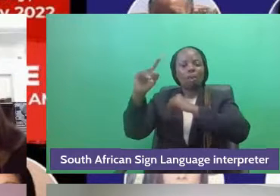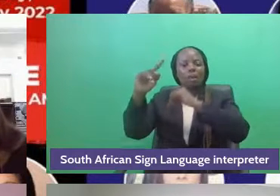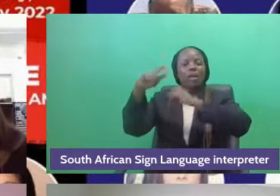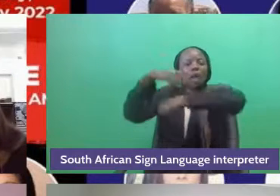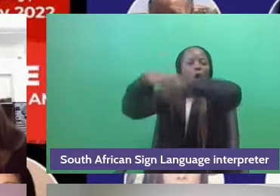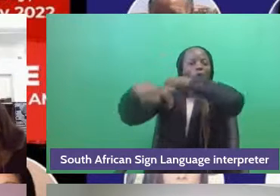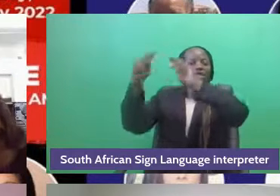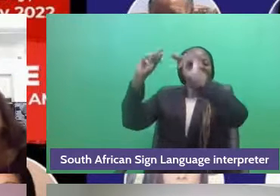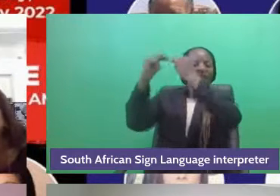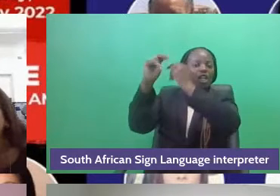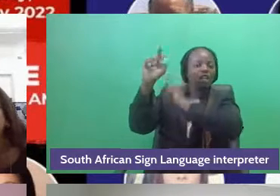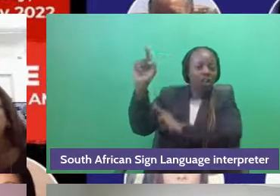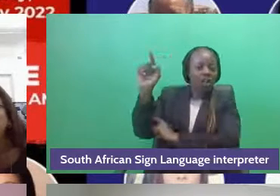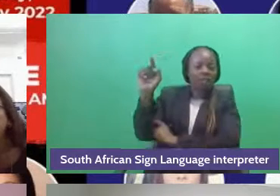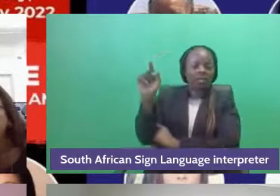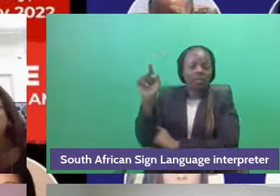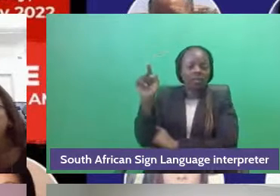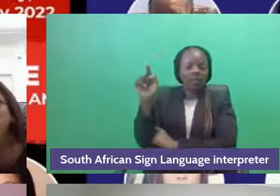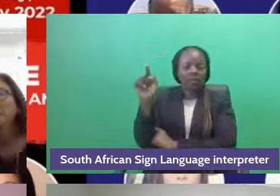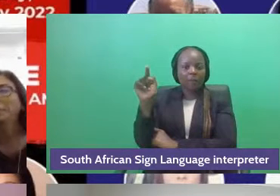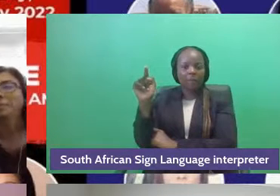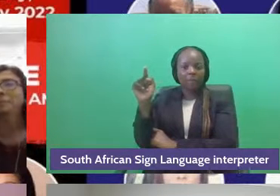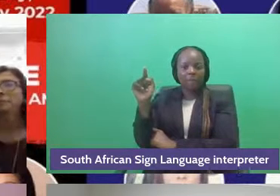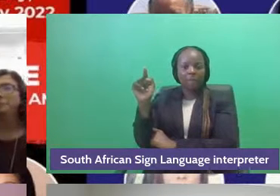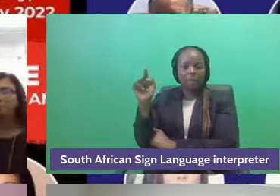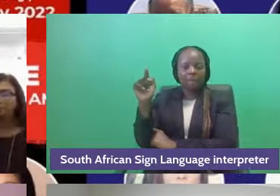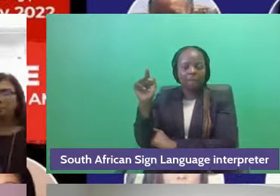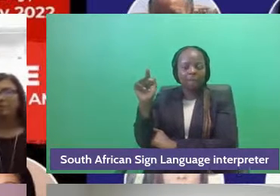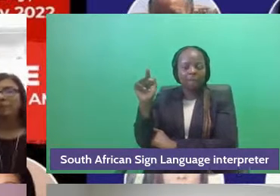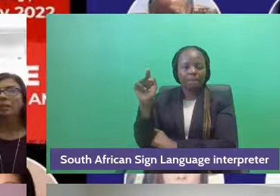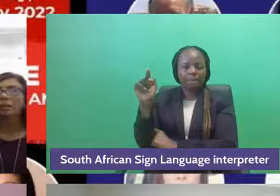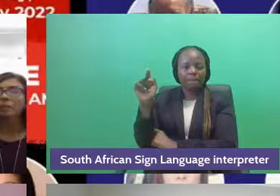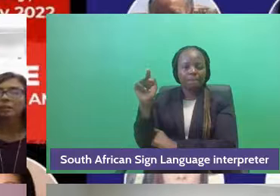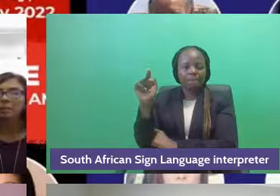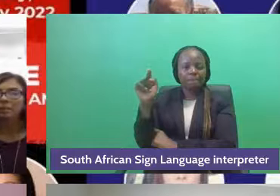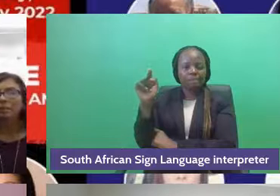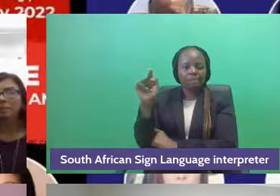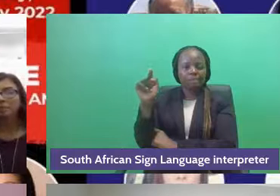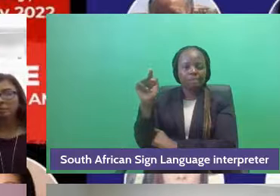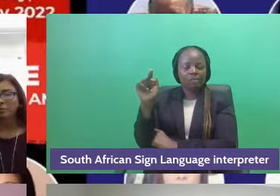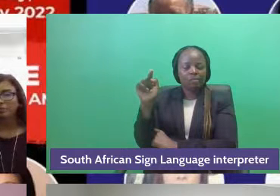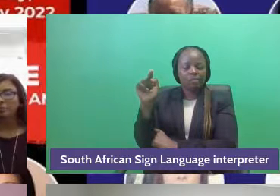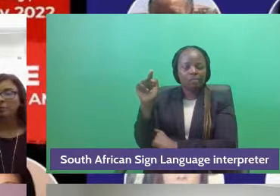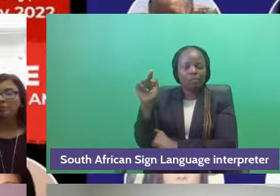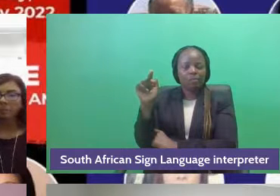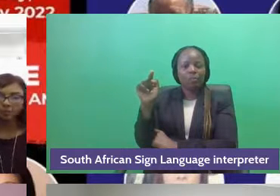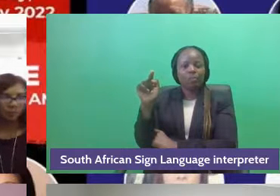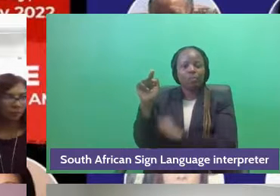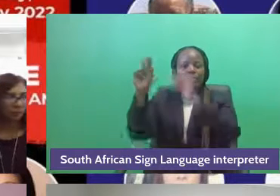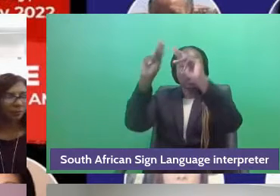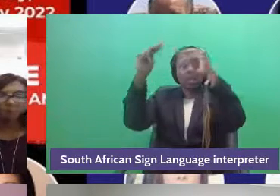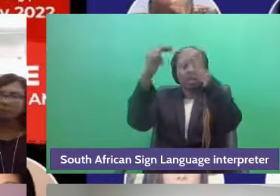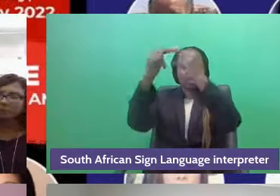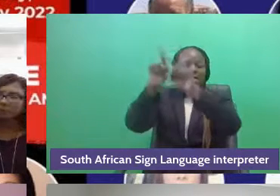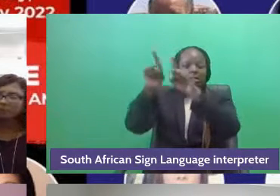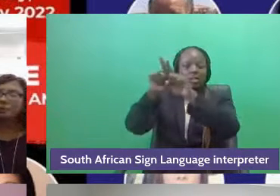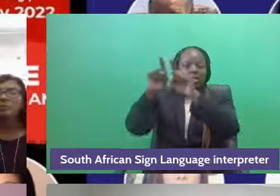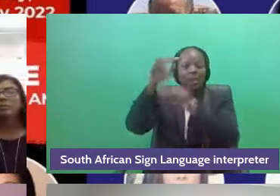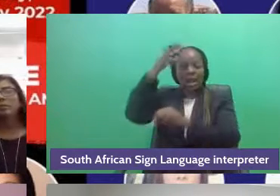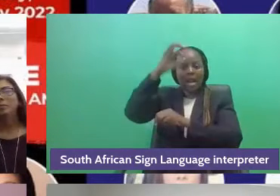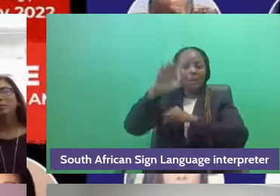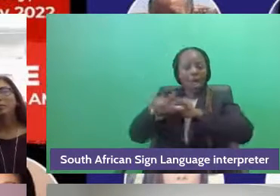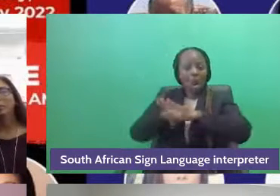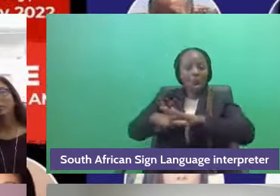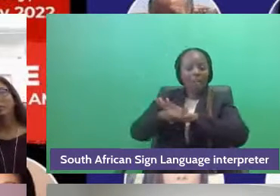summit. And how the national and how government can actually accelerate the